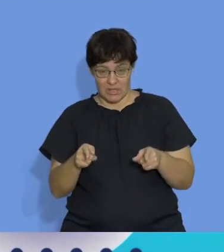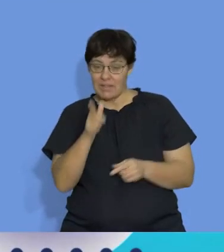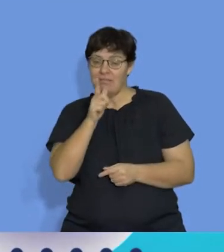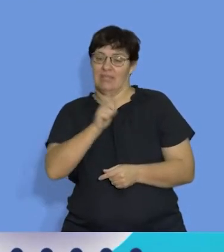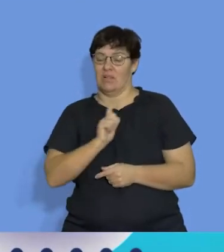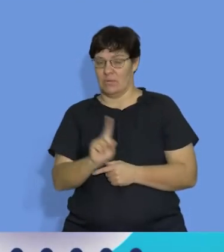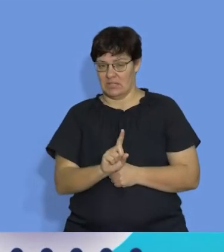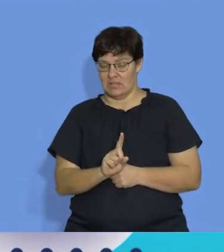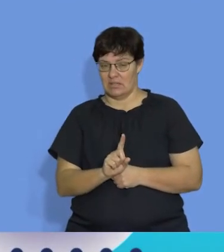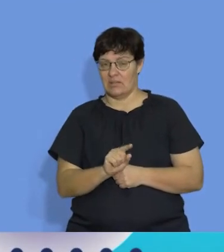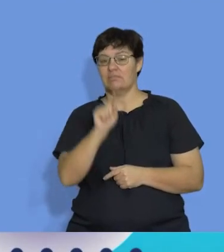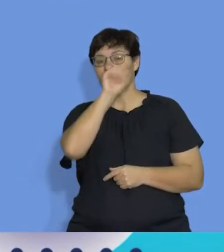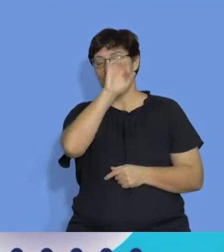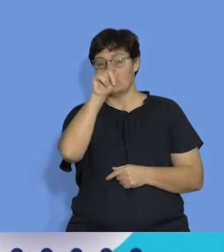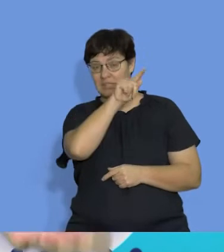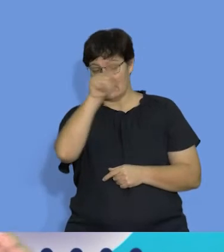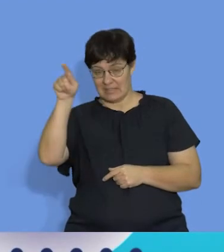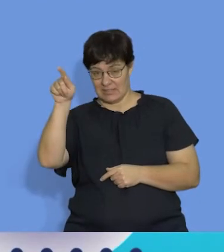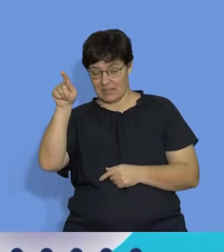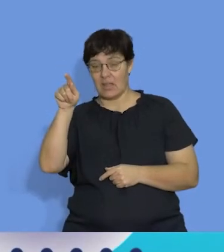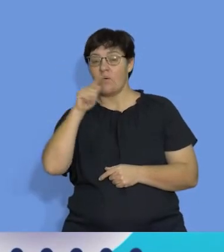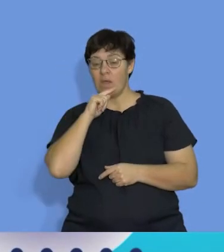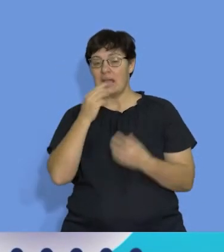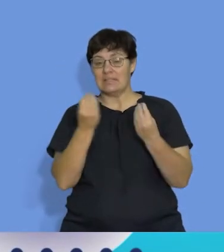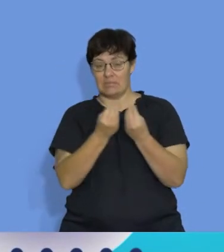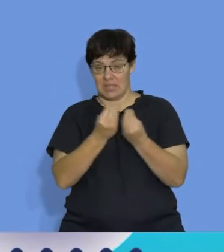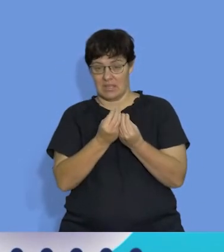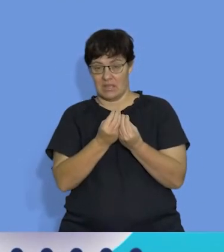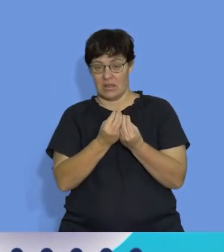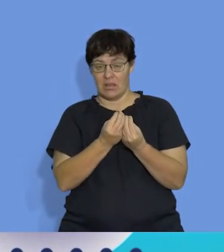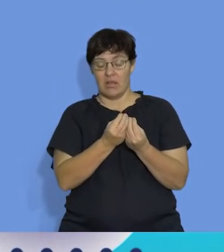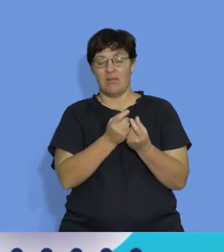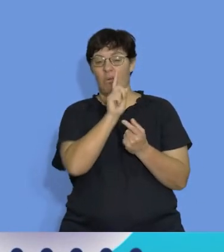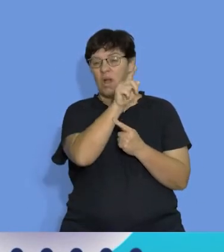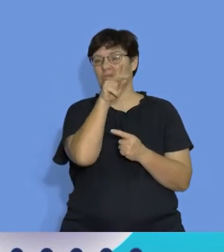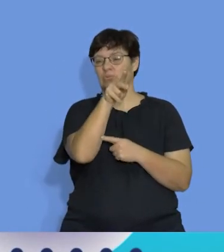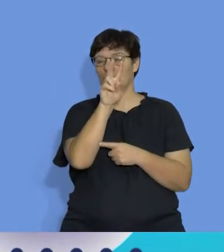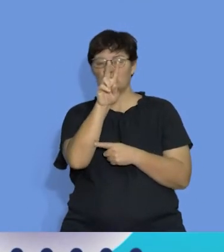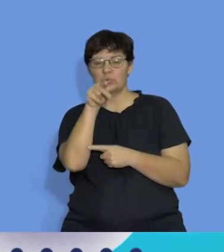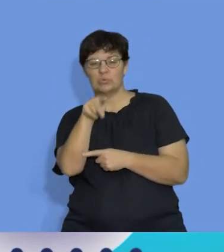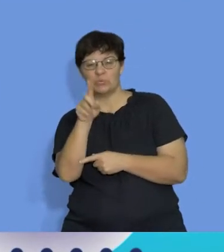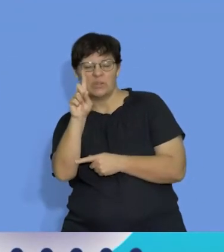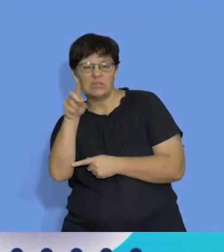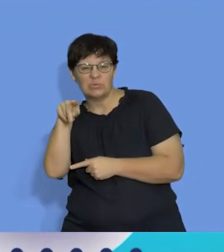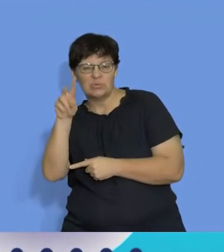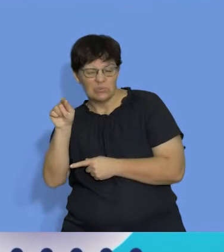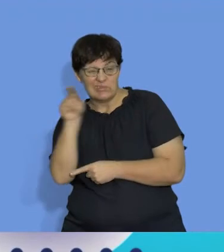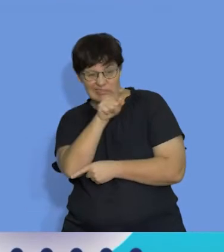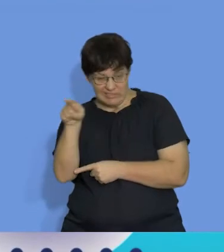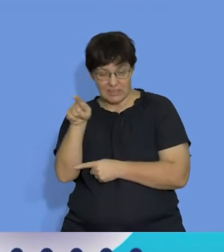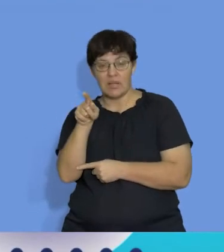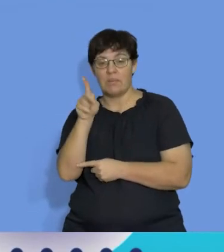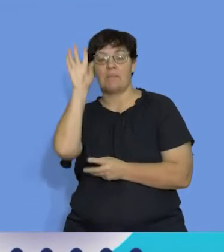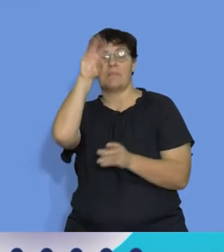the stoichiometric ratio in which these substances actually react with each other, right? And then the whole stoichiometry comes